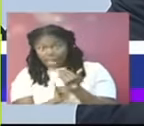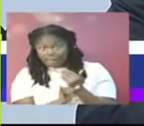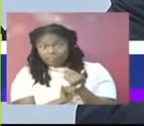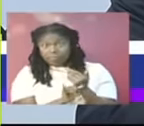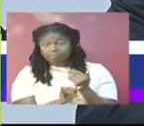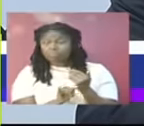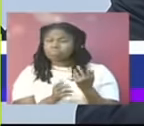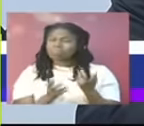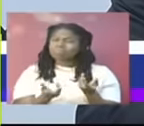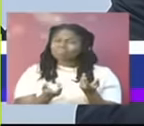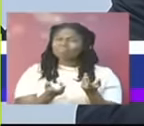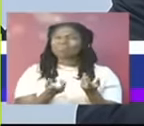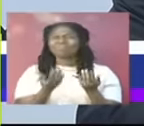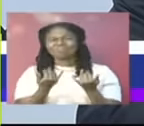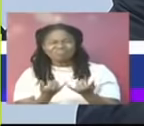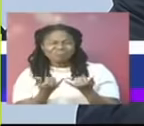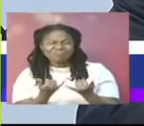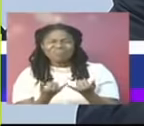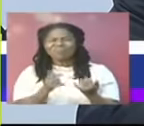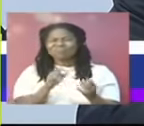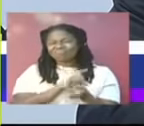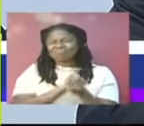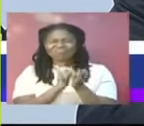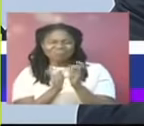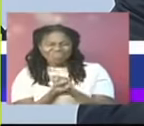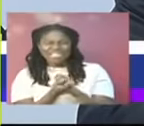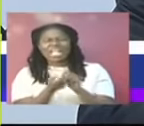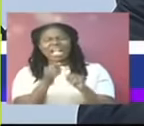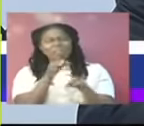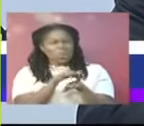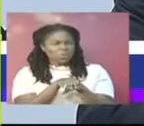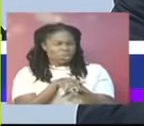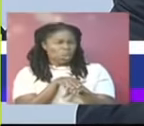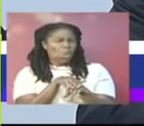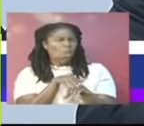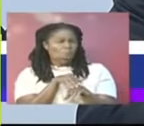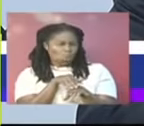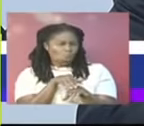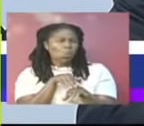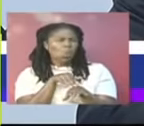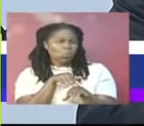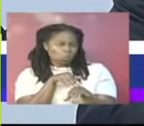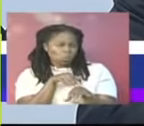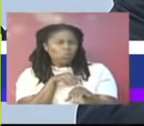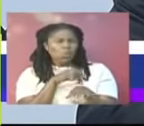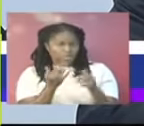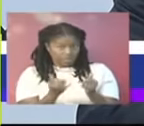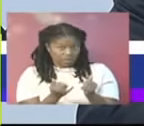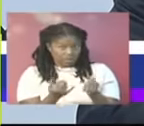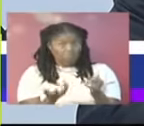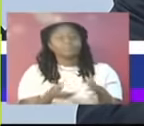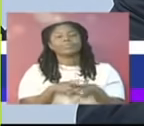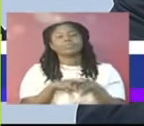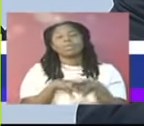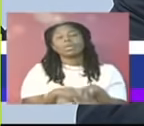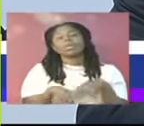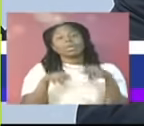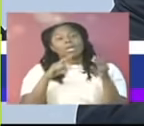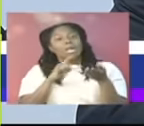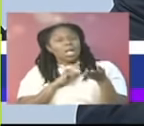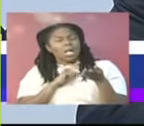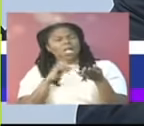rate at which that decrease was happening was itself slowing. And coming down towards the last couple of weeks in July, the last maybe